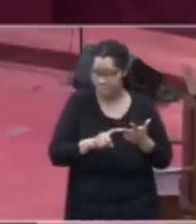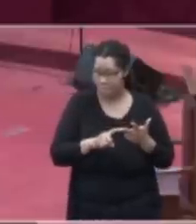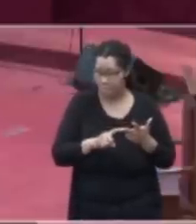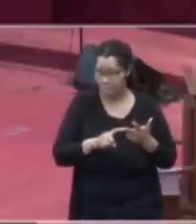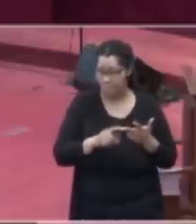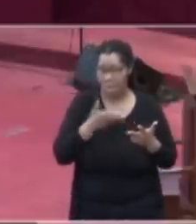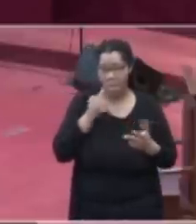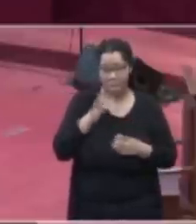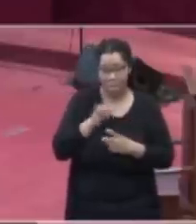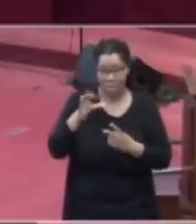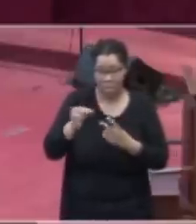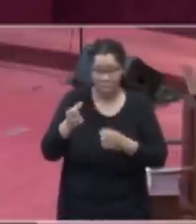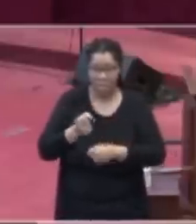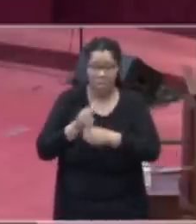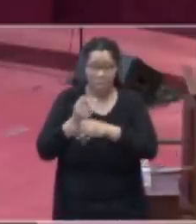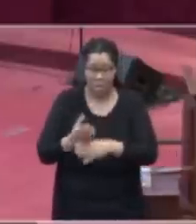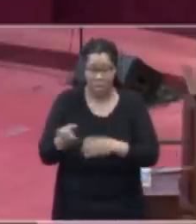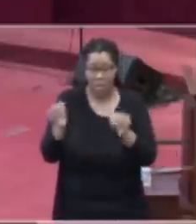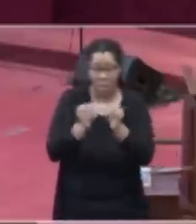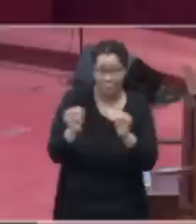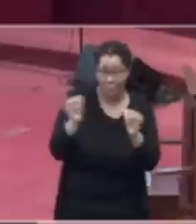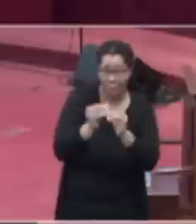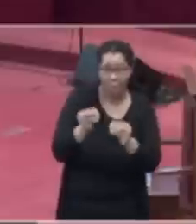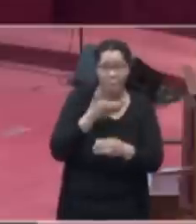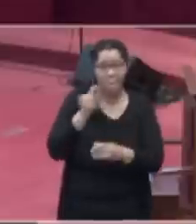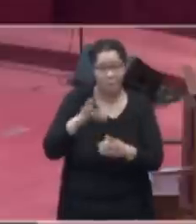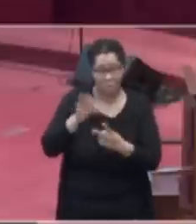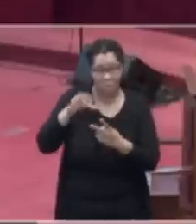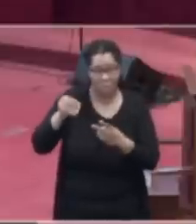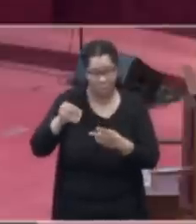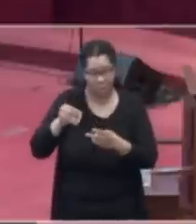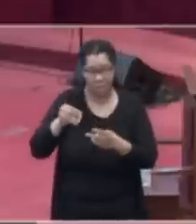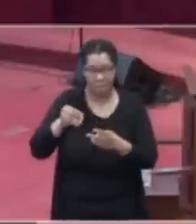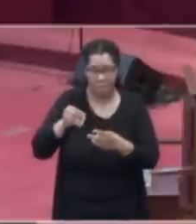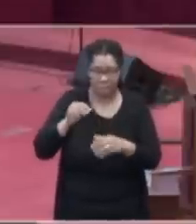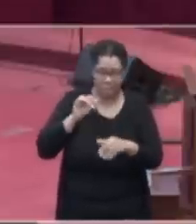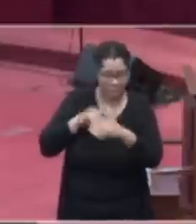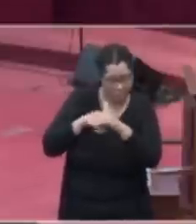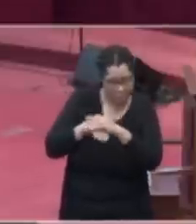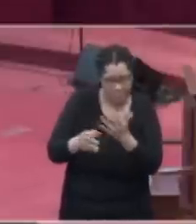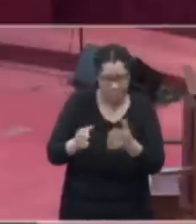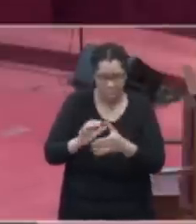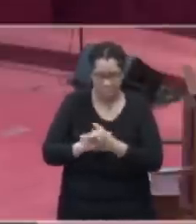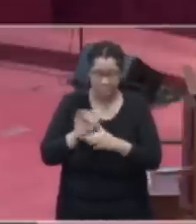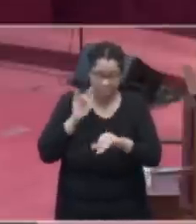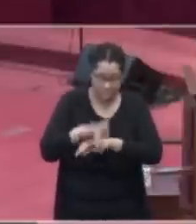make better choices available.